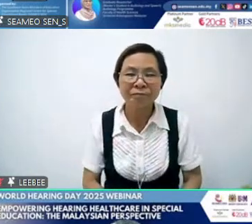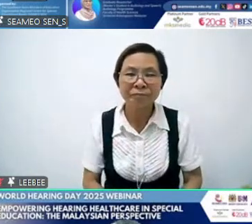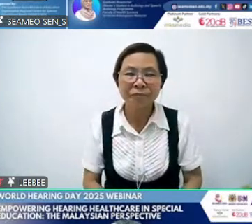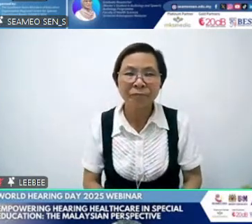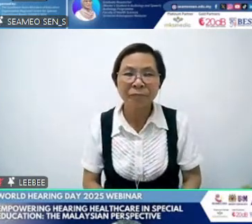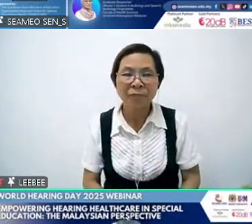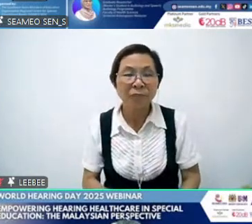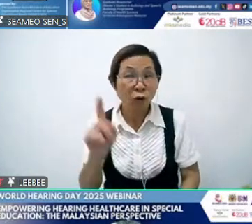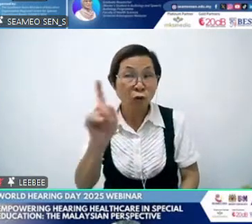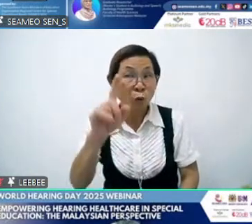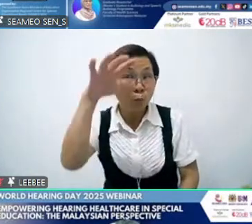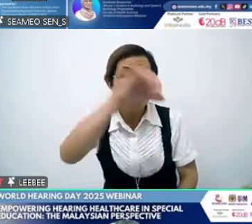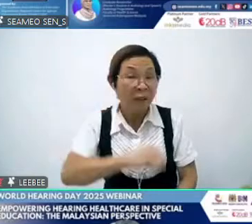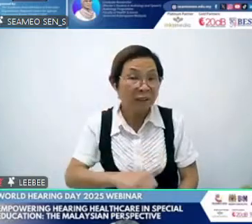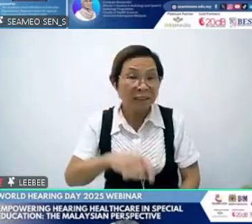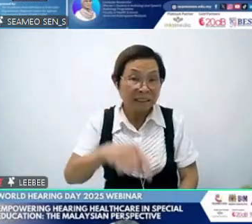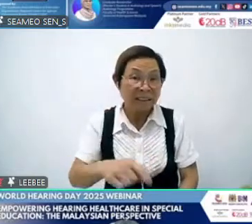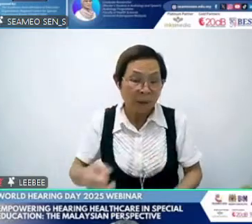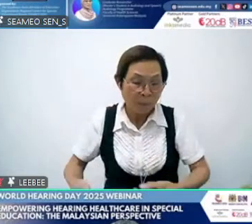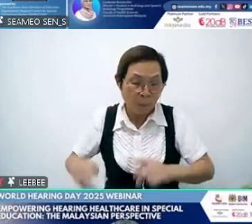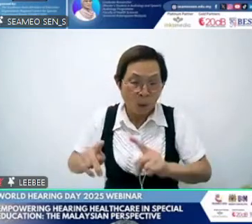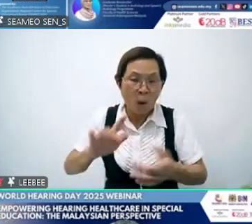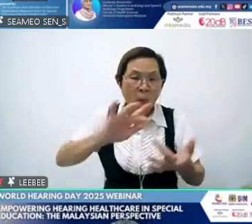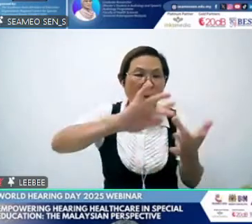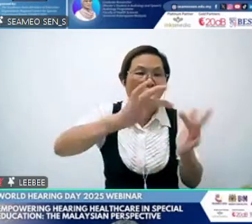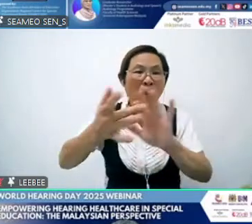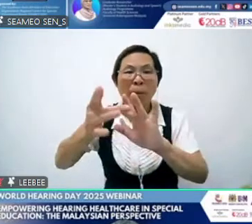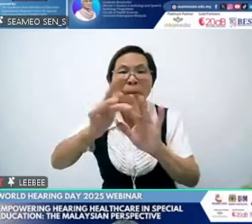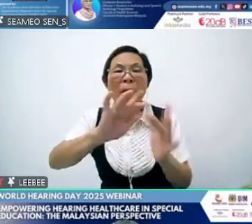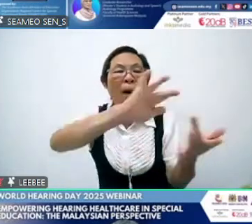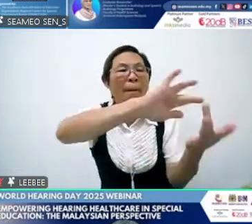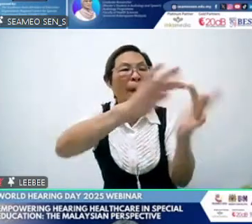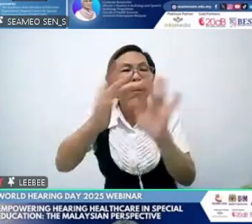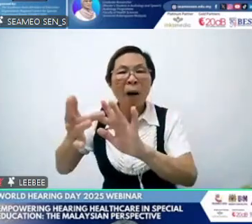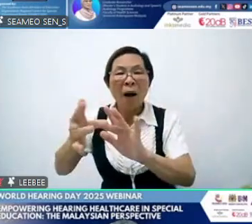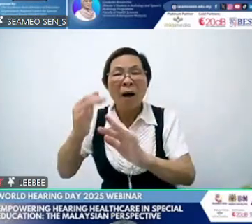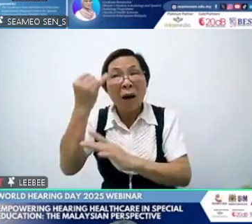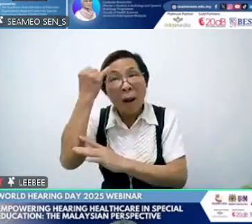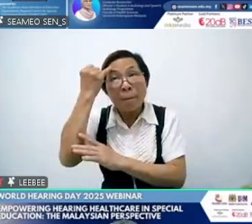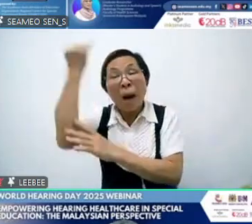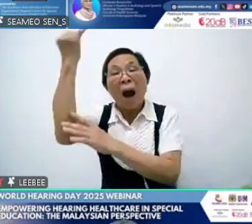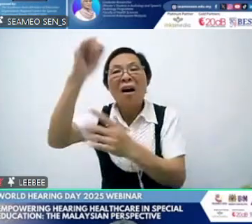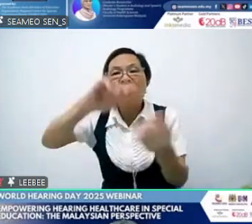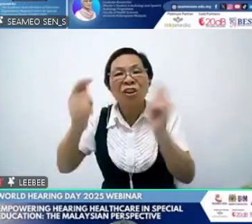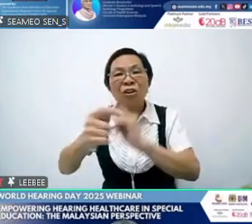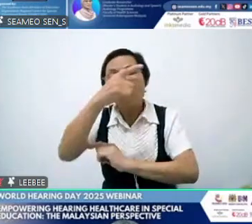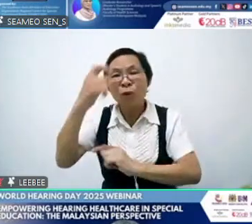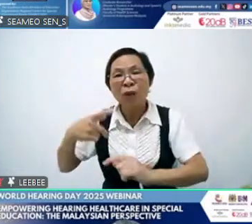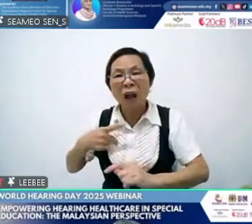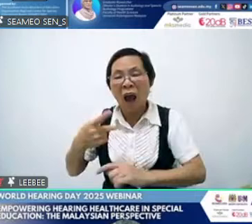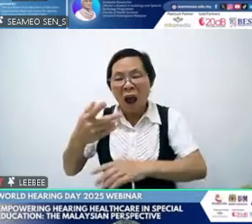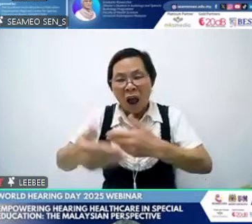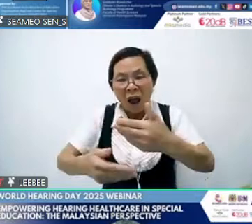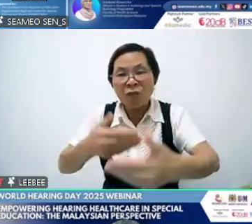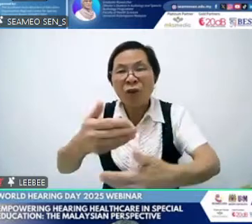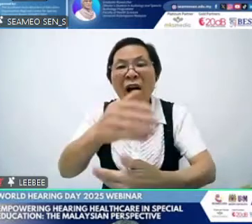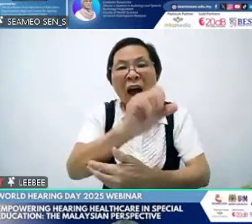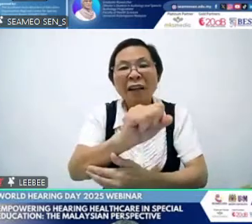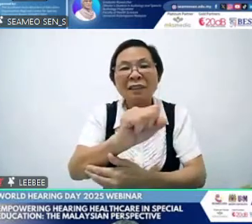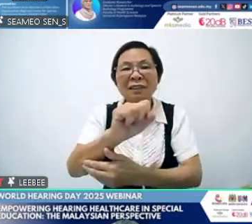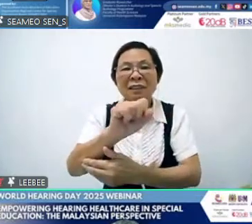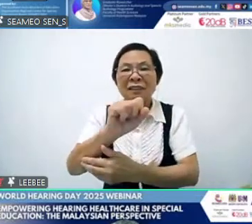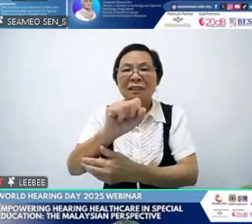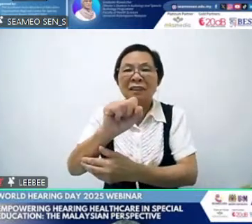Don't miss out this chance to network, learn, and inspire changes as we advance SDG 4 for quality